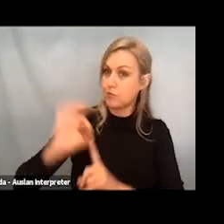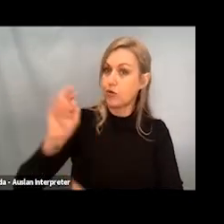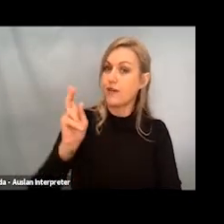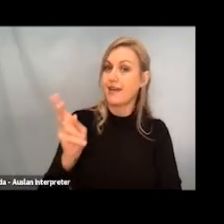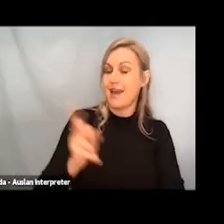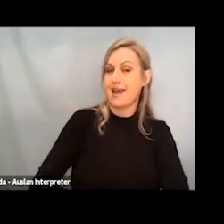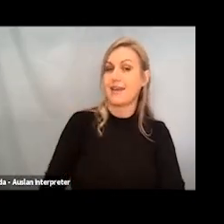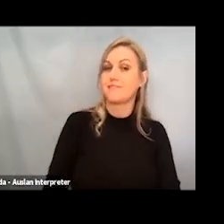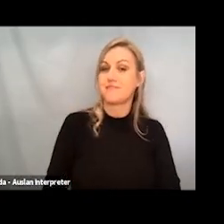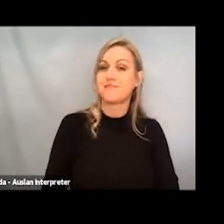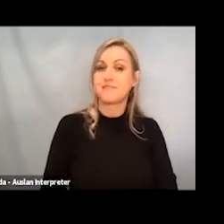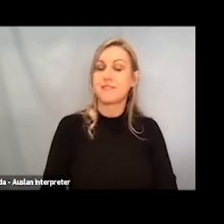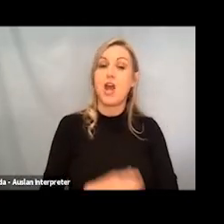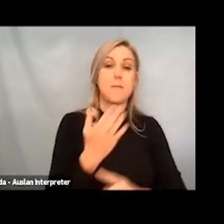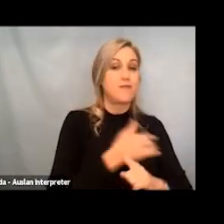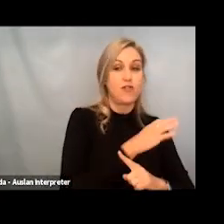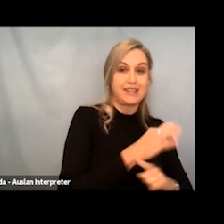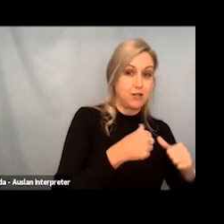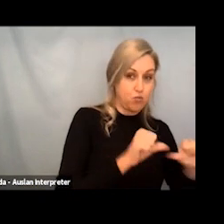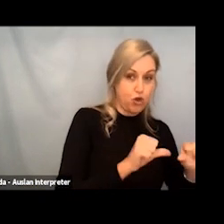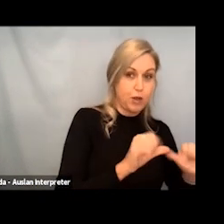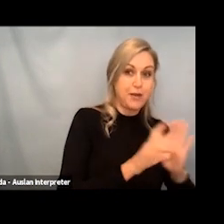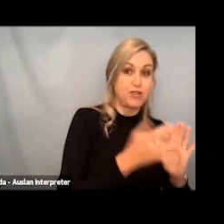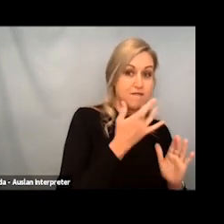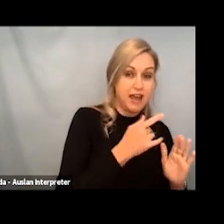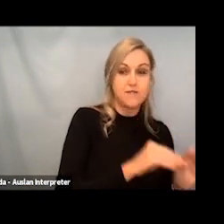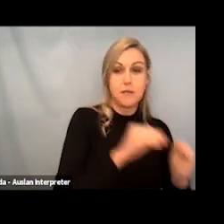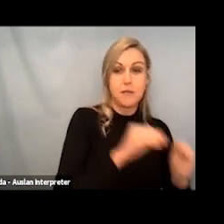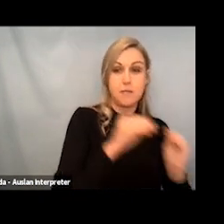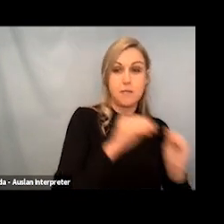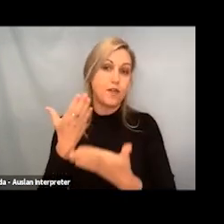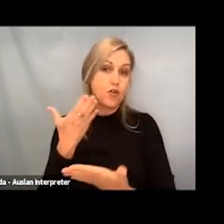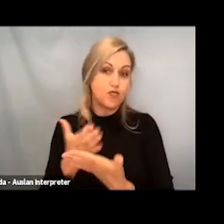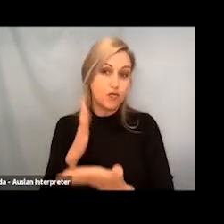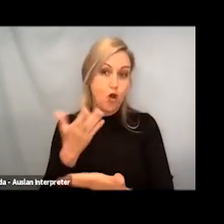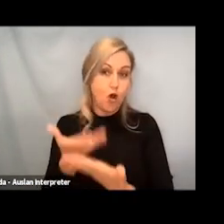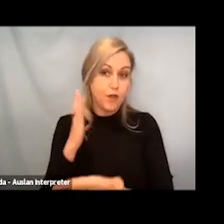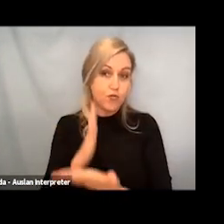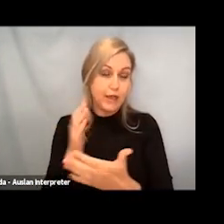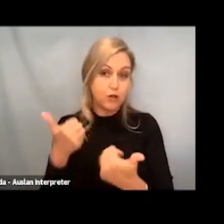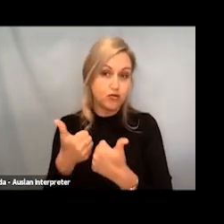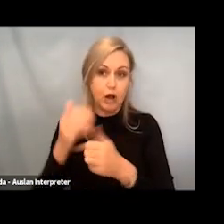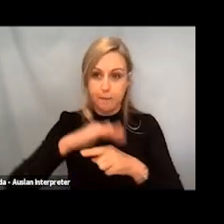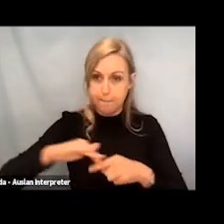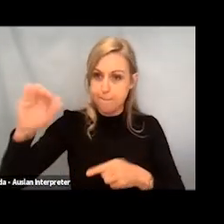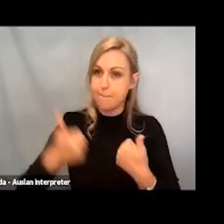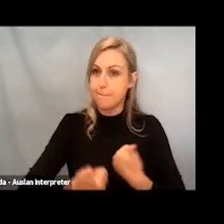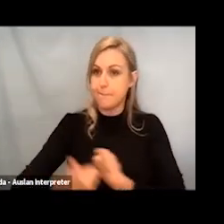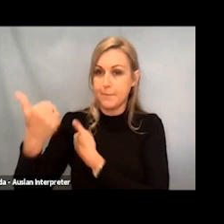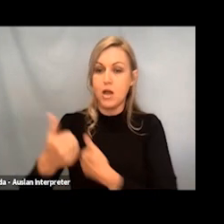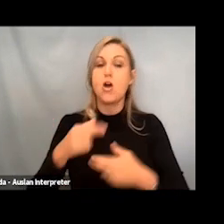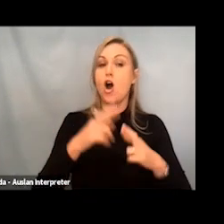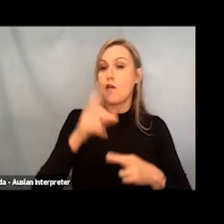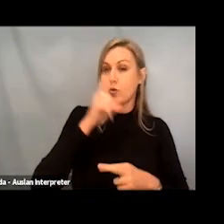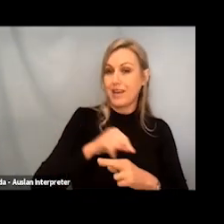treatment non-responders. So fairly compelling results, and this is only one trial, but hopefully they'll replicate this and we'll have